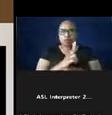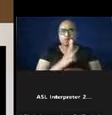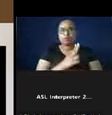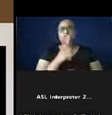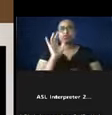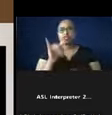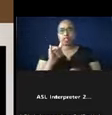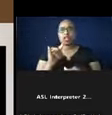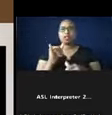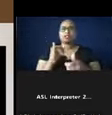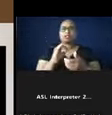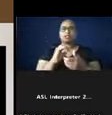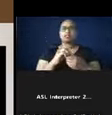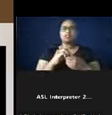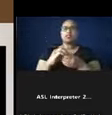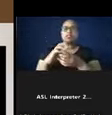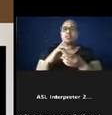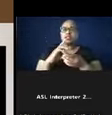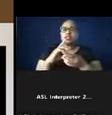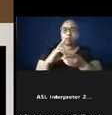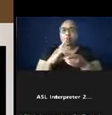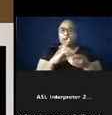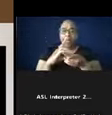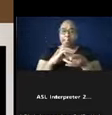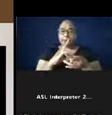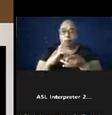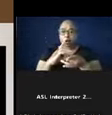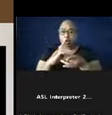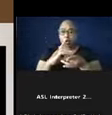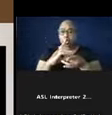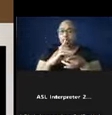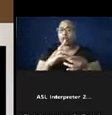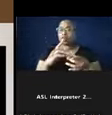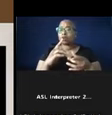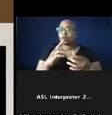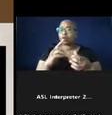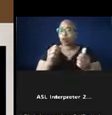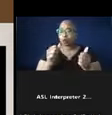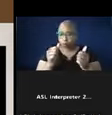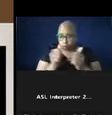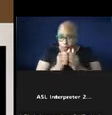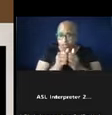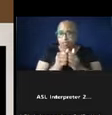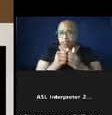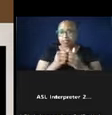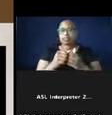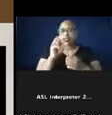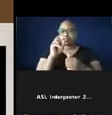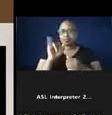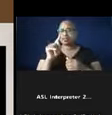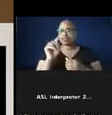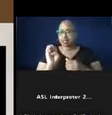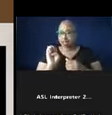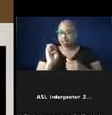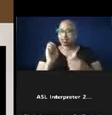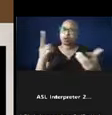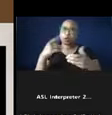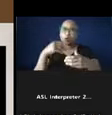the history and the use and the desired outcome of the site. So internally we joked about,